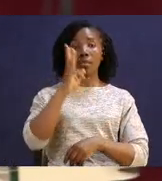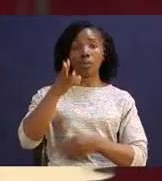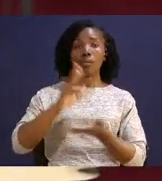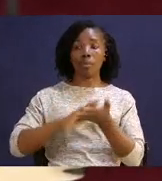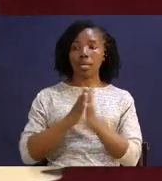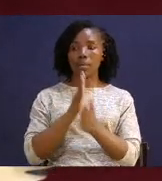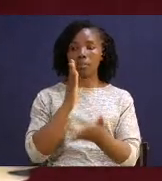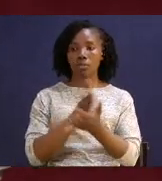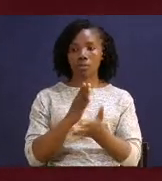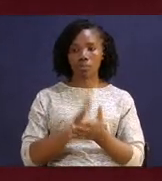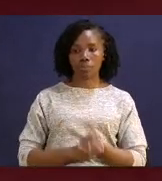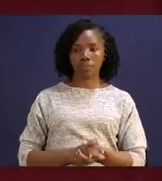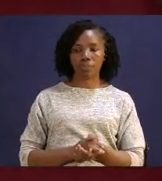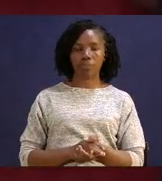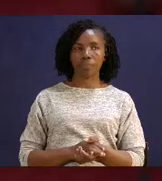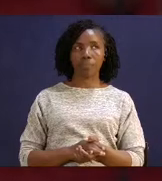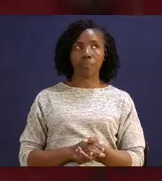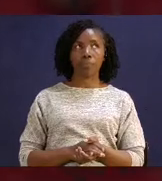reality.